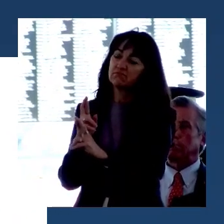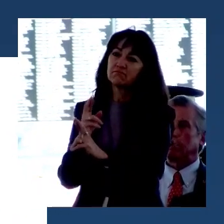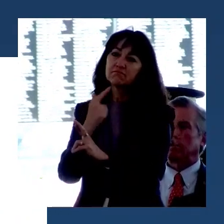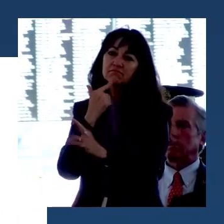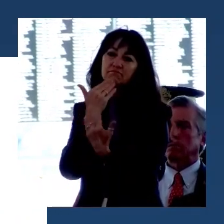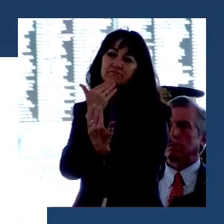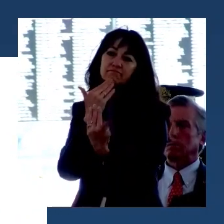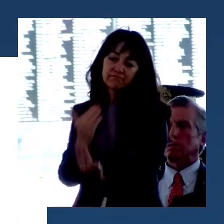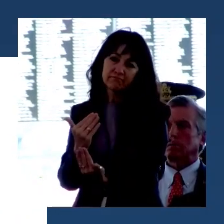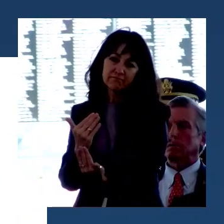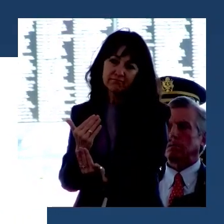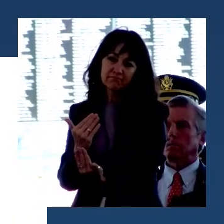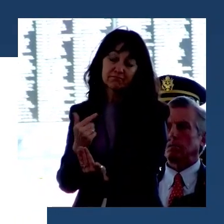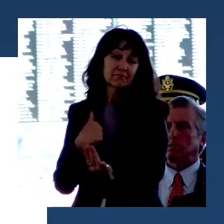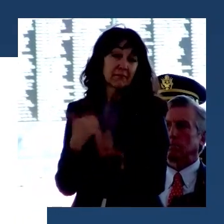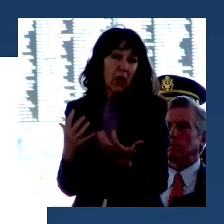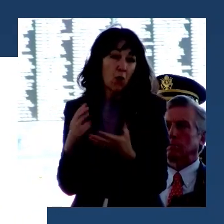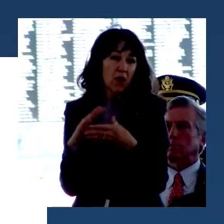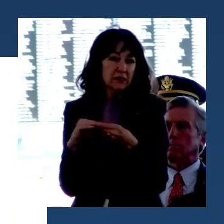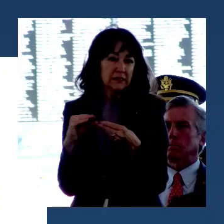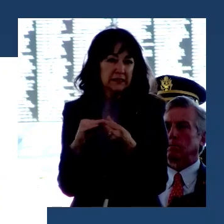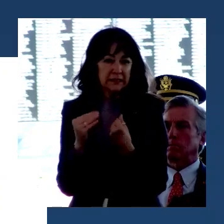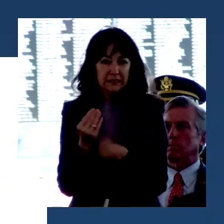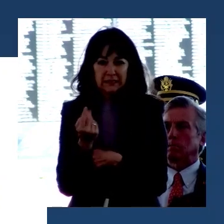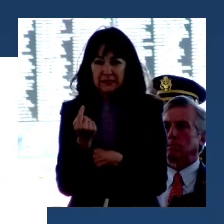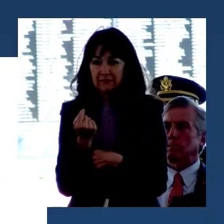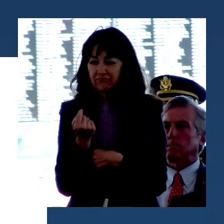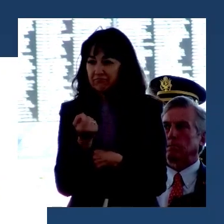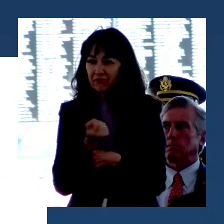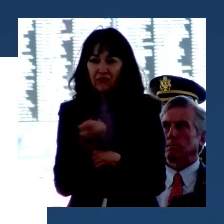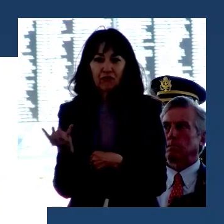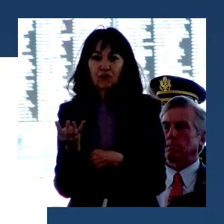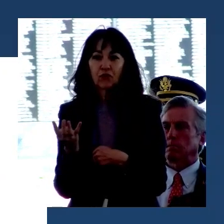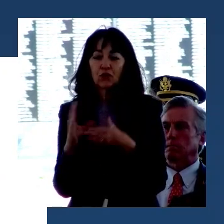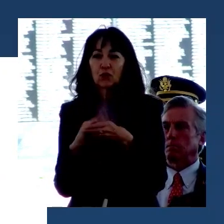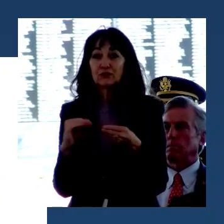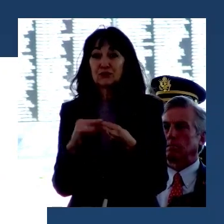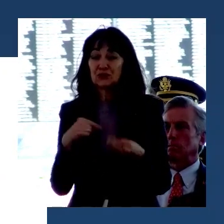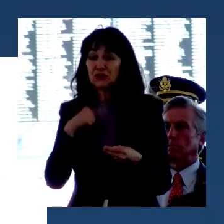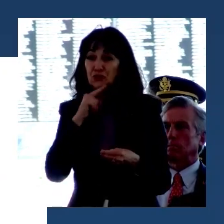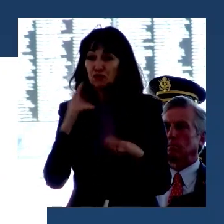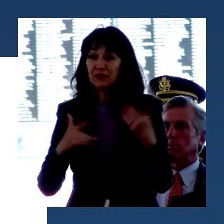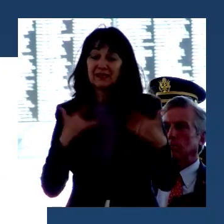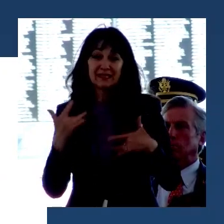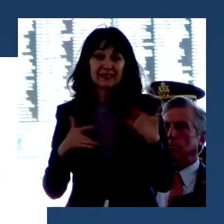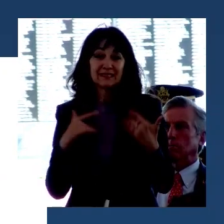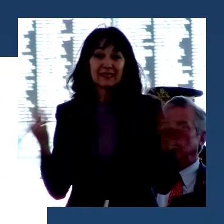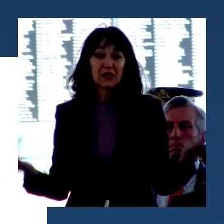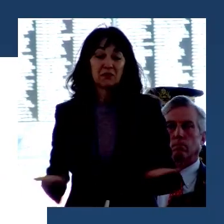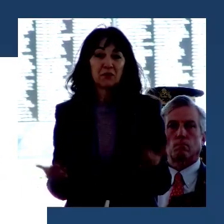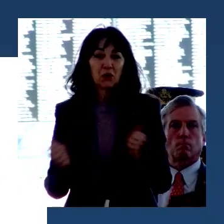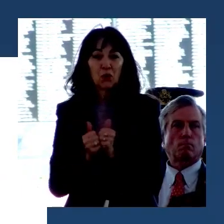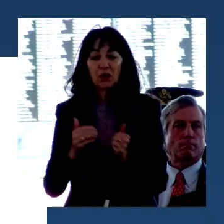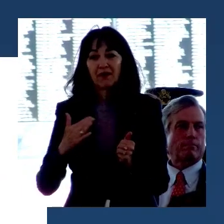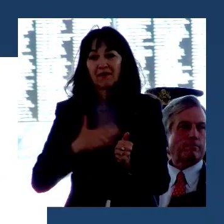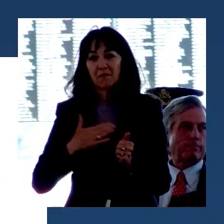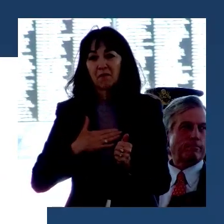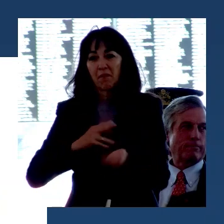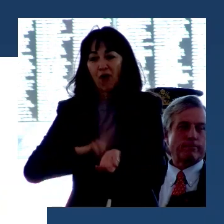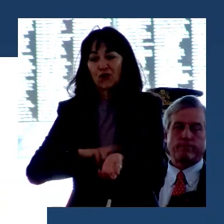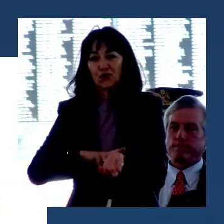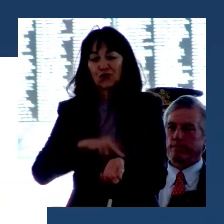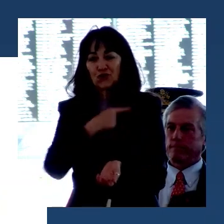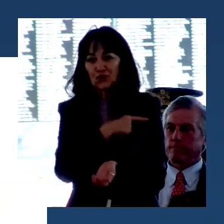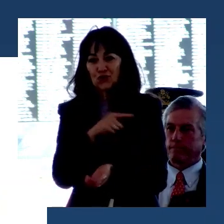And I just want to say a couple stories. I'm so excited to be here with my fellow nurse, Phyllis Wilson, who came with the